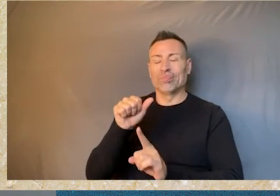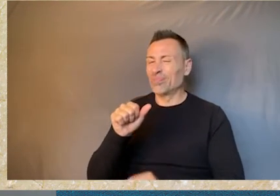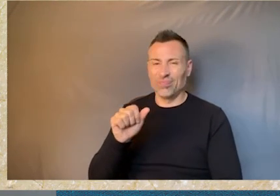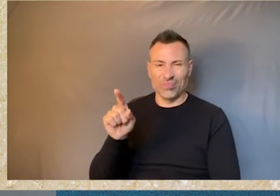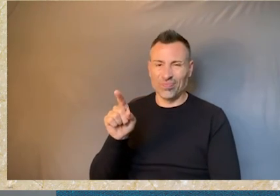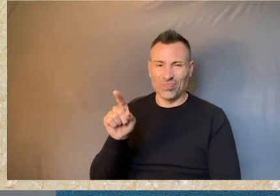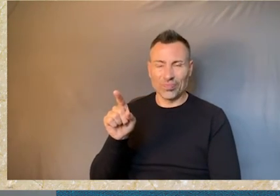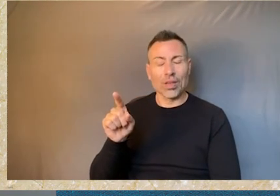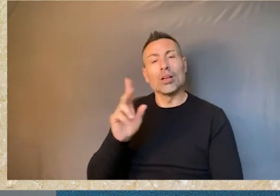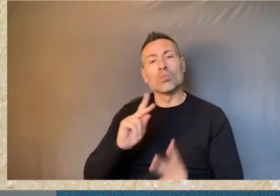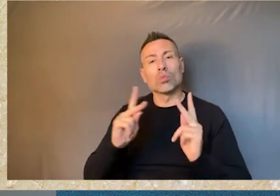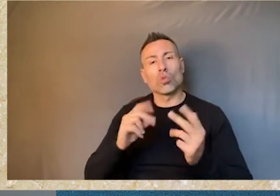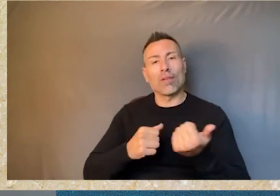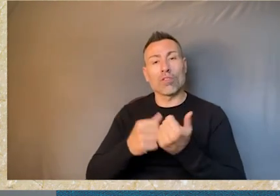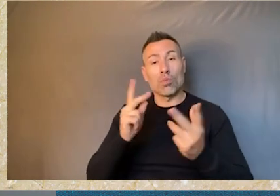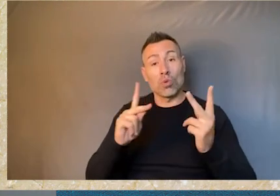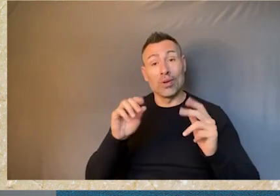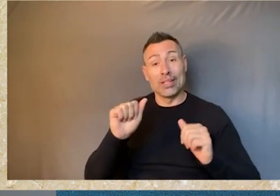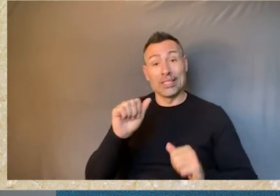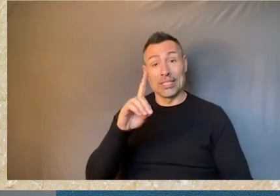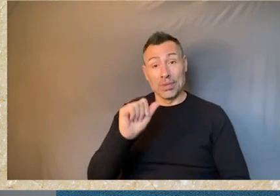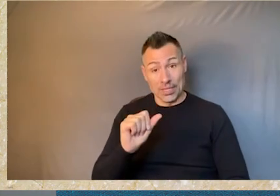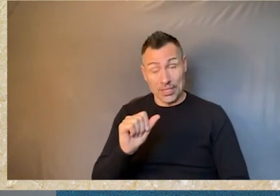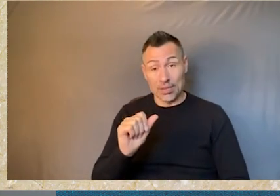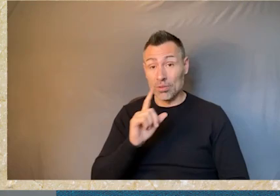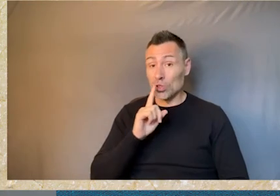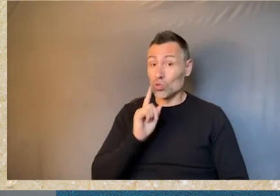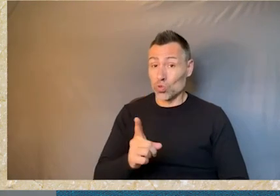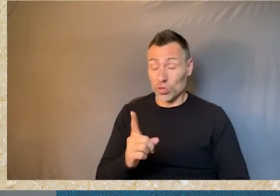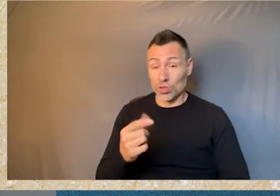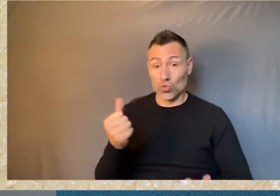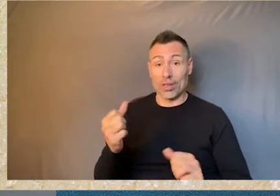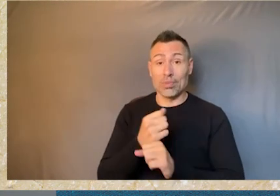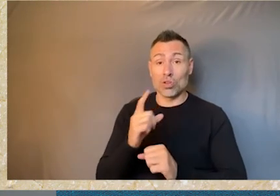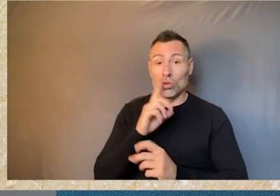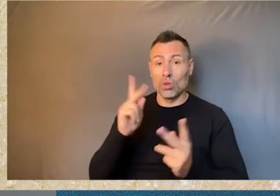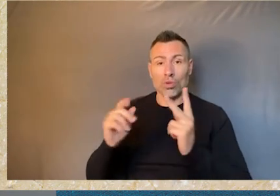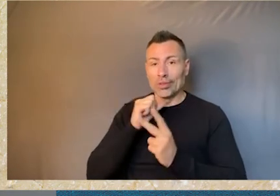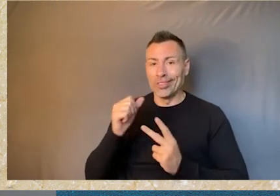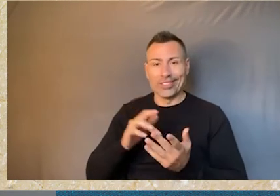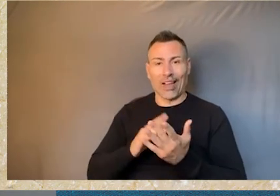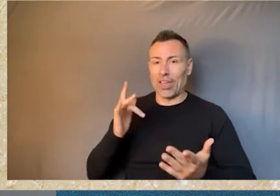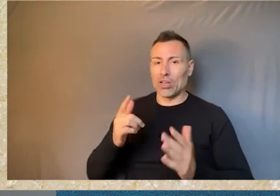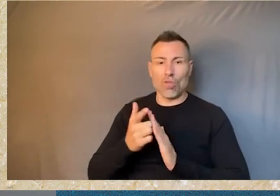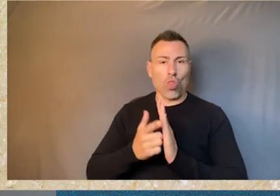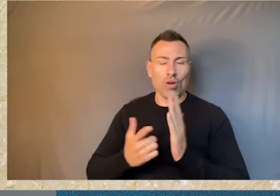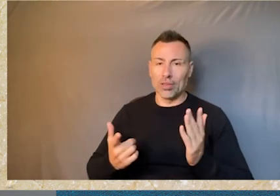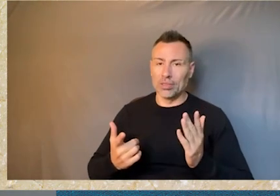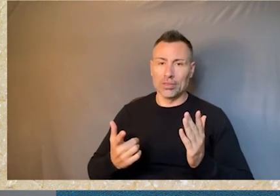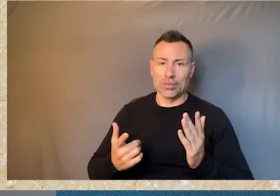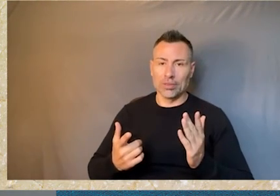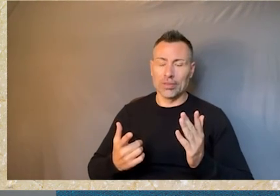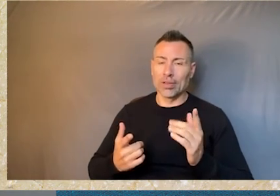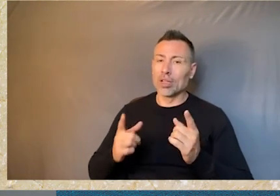as people who advocate for persons with disabilities, we are truly trying to make sure that people don't take advantage of laws that are meant for people